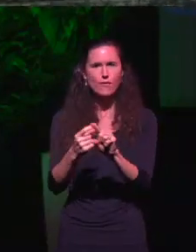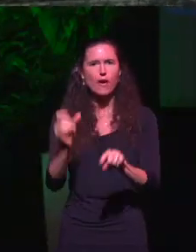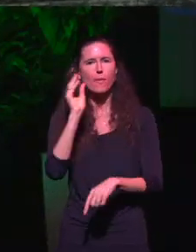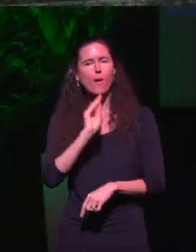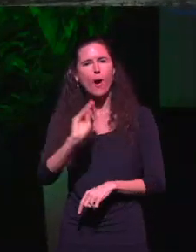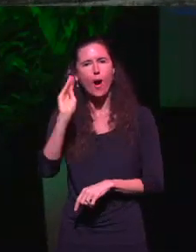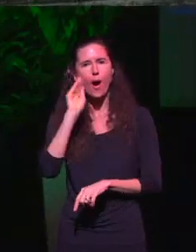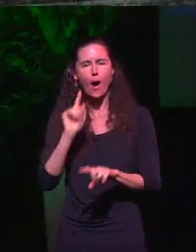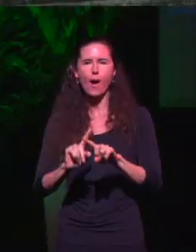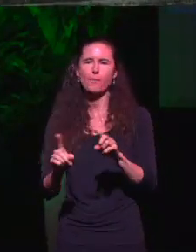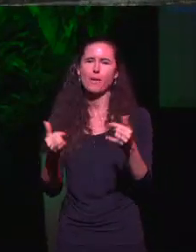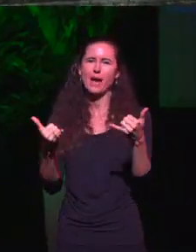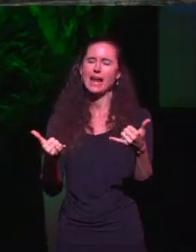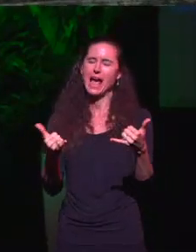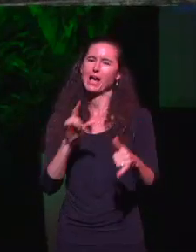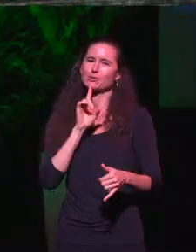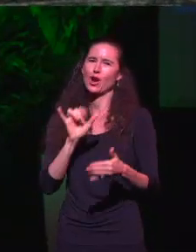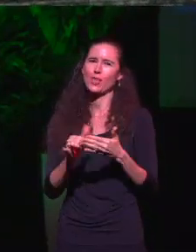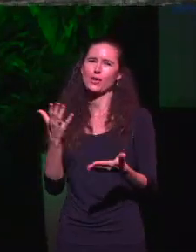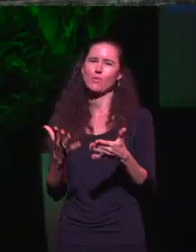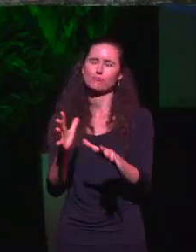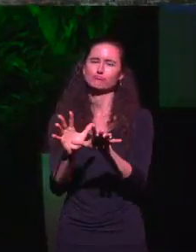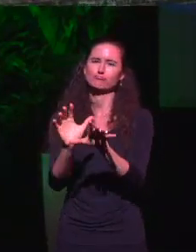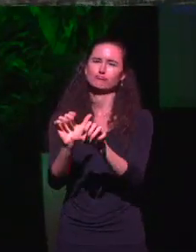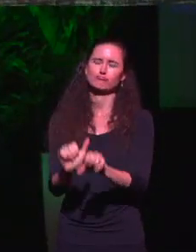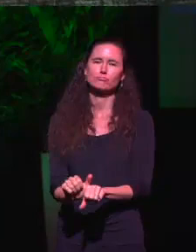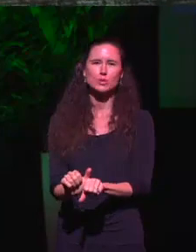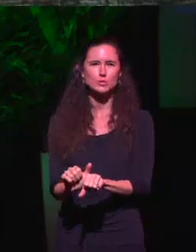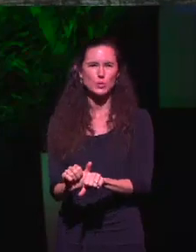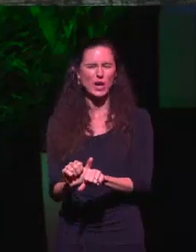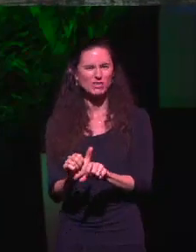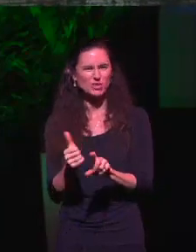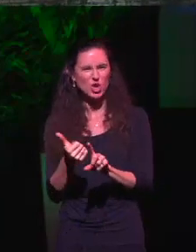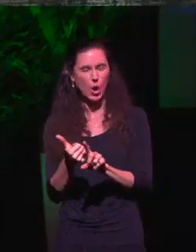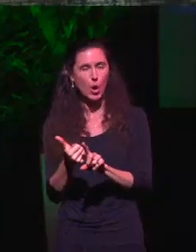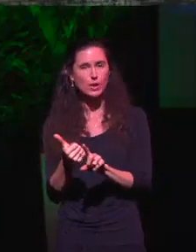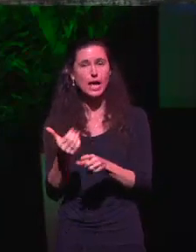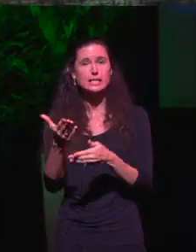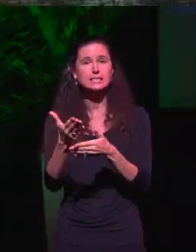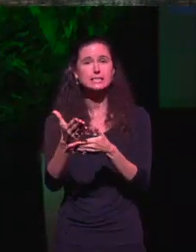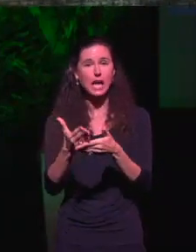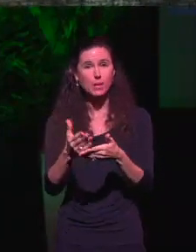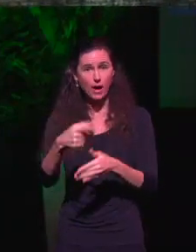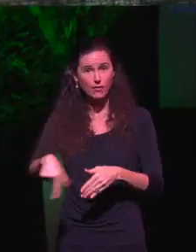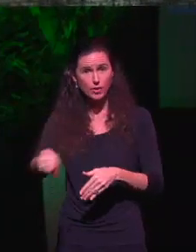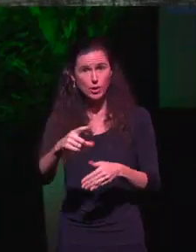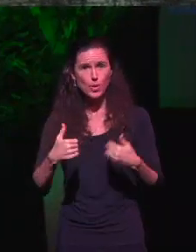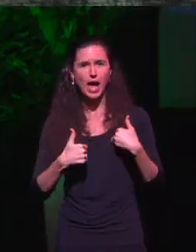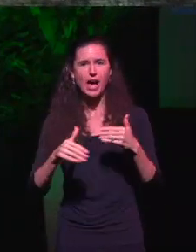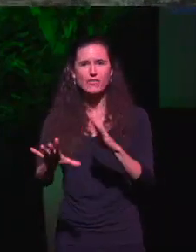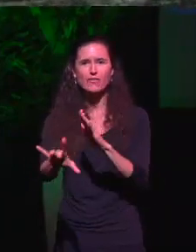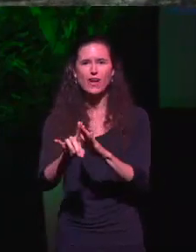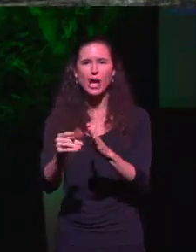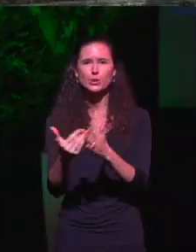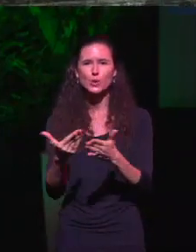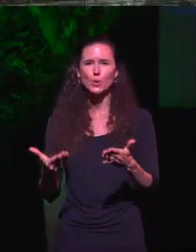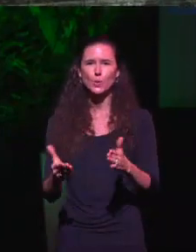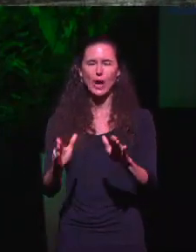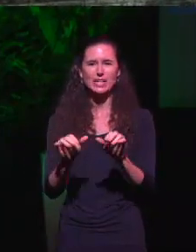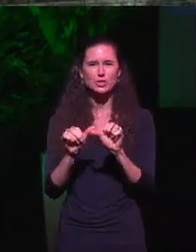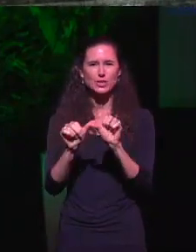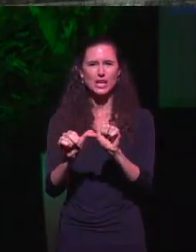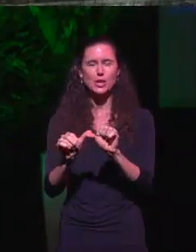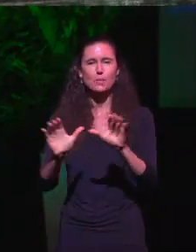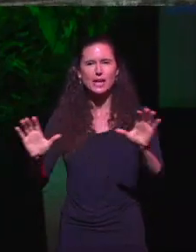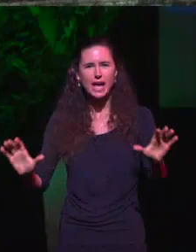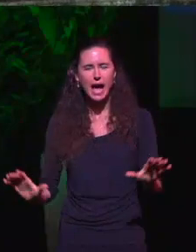but by now, I'm sure you've gotten into some kind of routine on your own. And some of you have even found new ways to stay active while